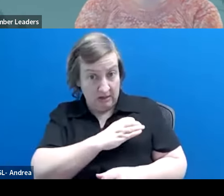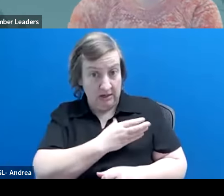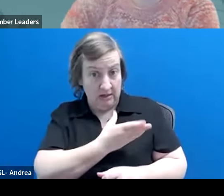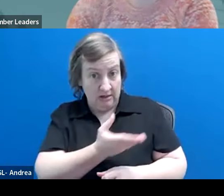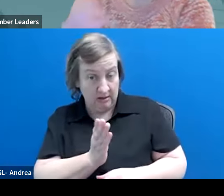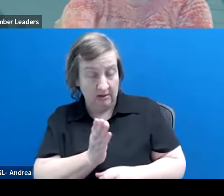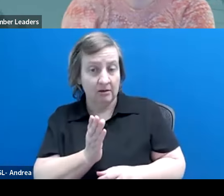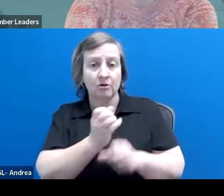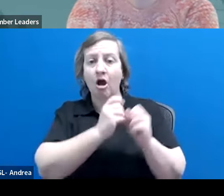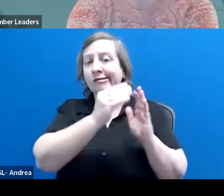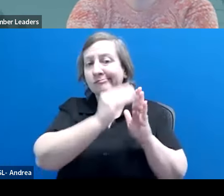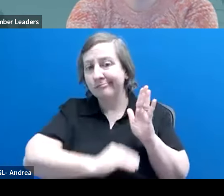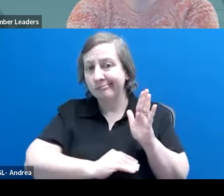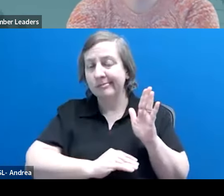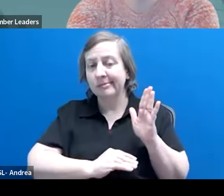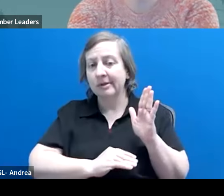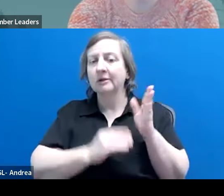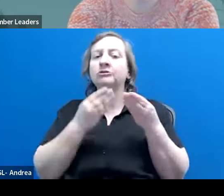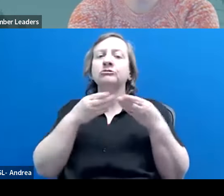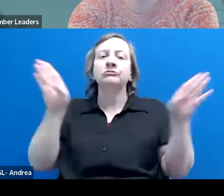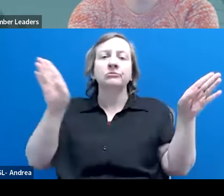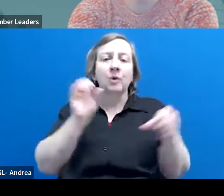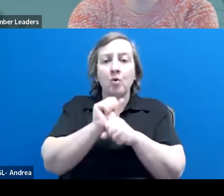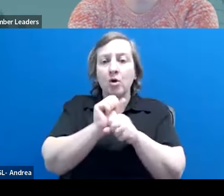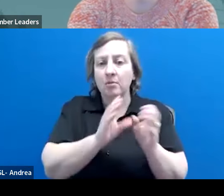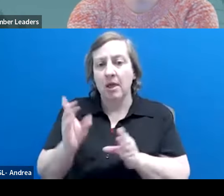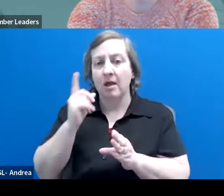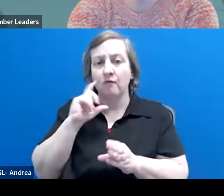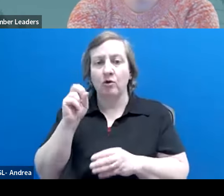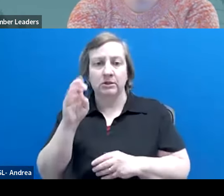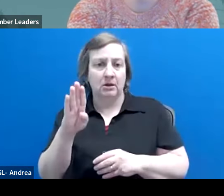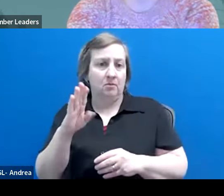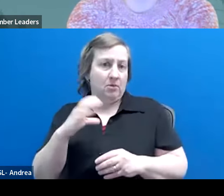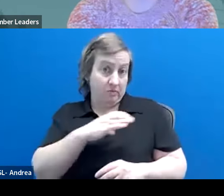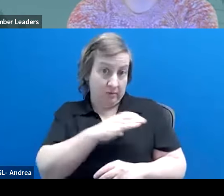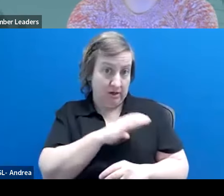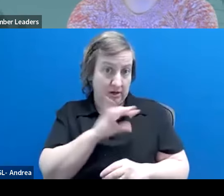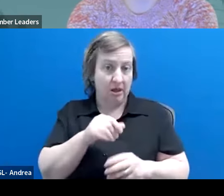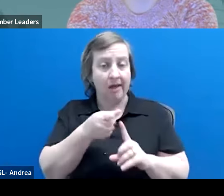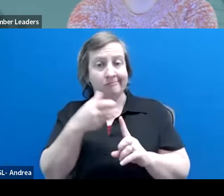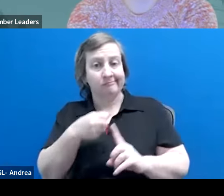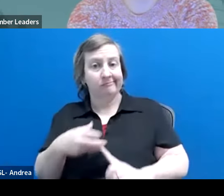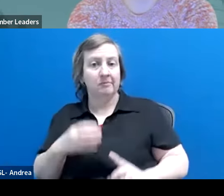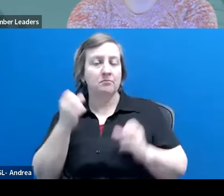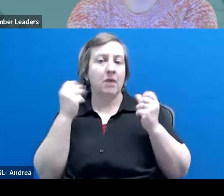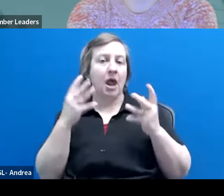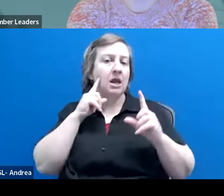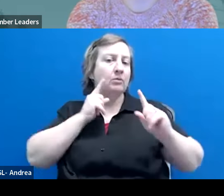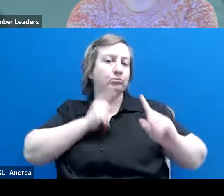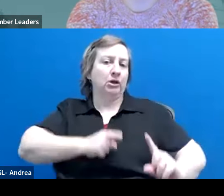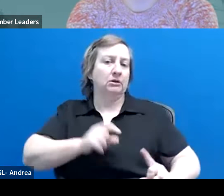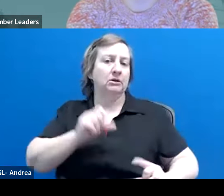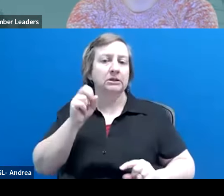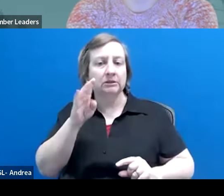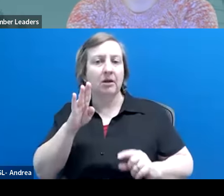received a draft high-level work plan for the subcommittees that articulated a number of objectives for subcommittees to